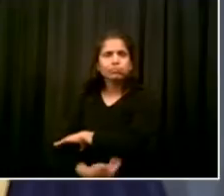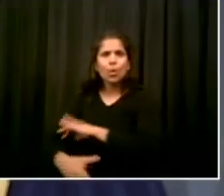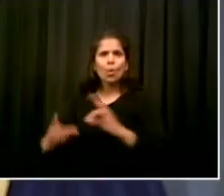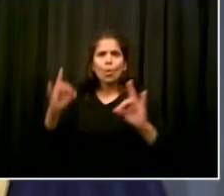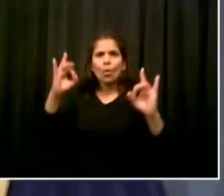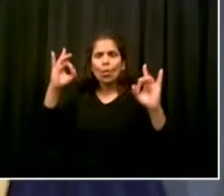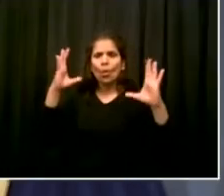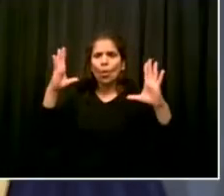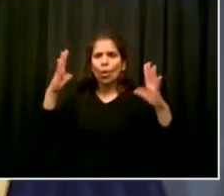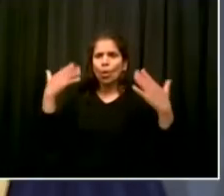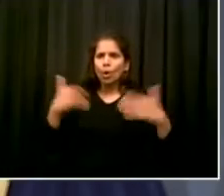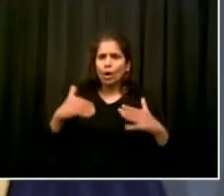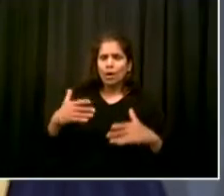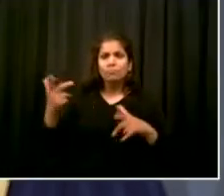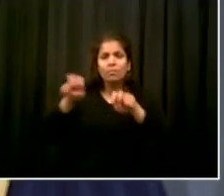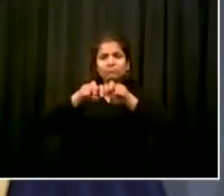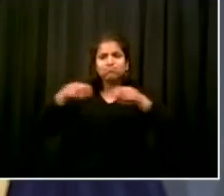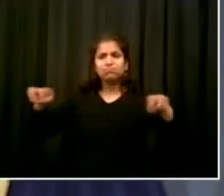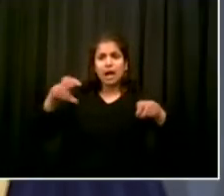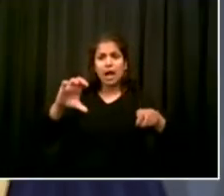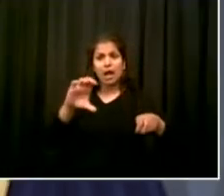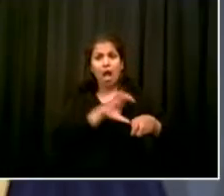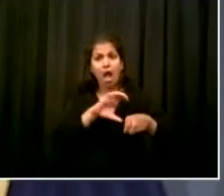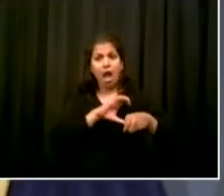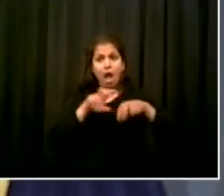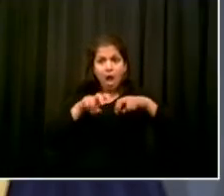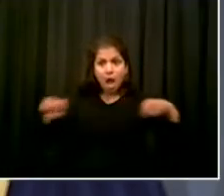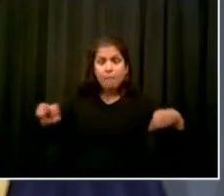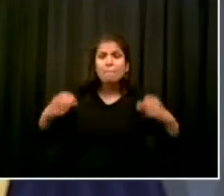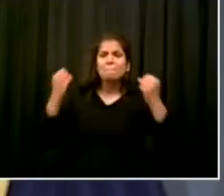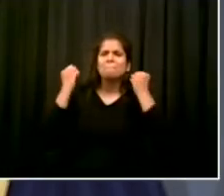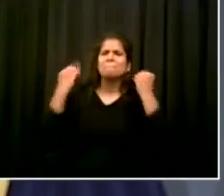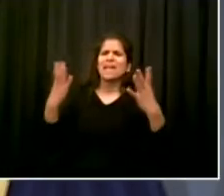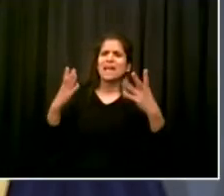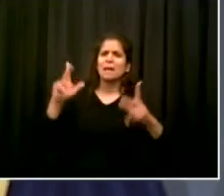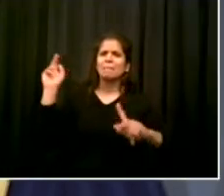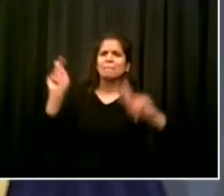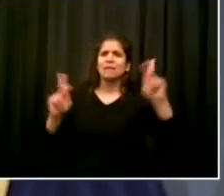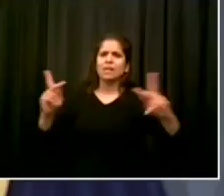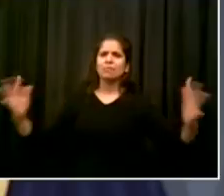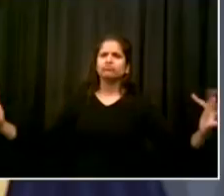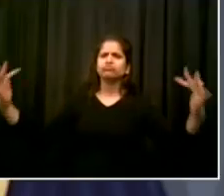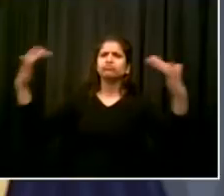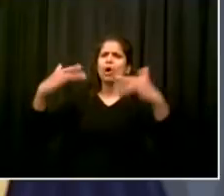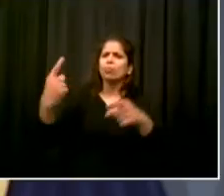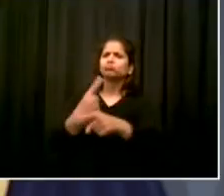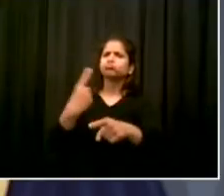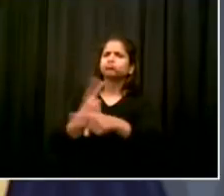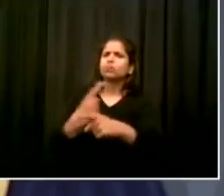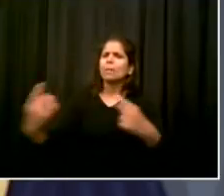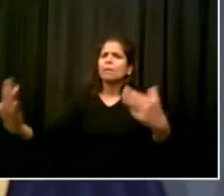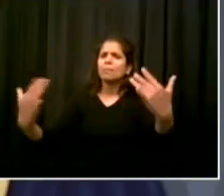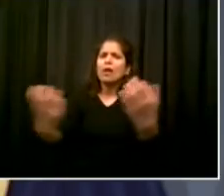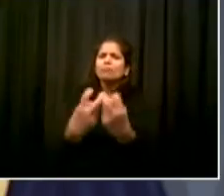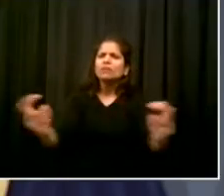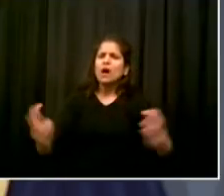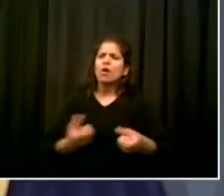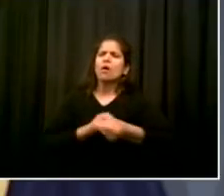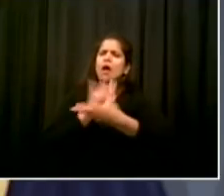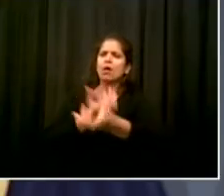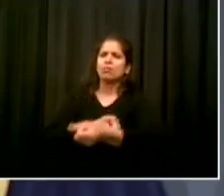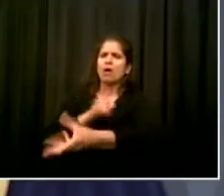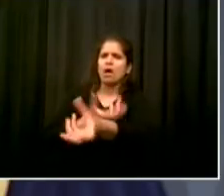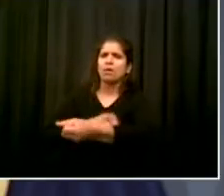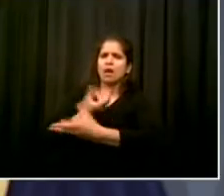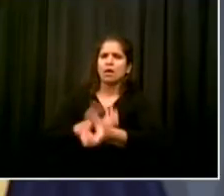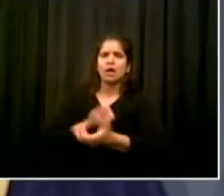support for some version of yesterday. It's legislation that's been around for 6 years, and now there are versions that are being discussed at the state